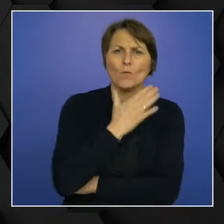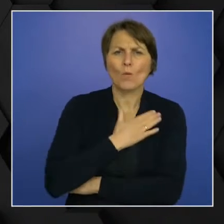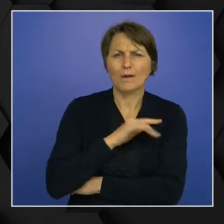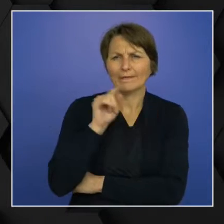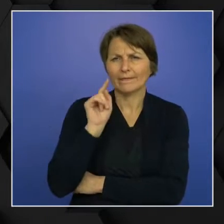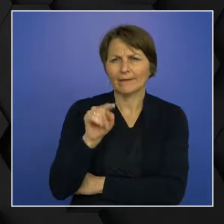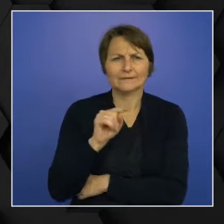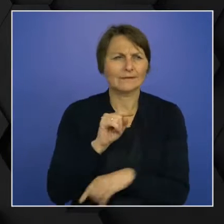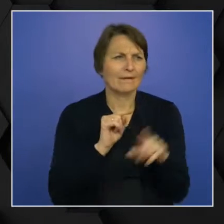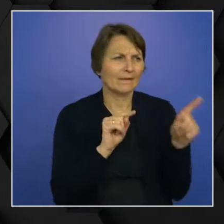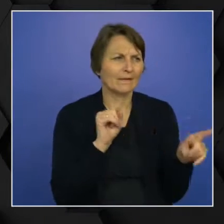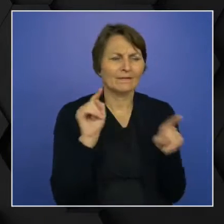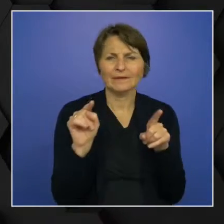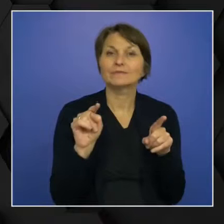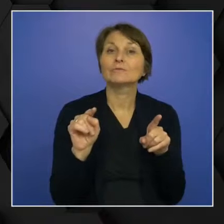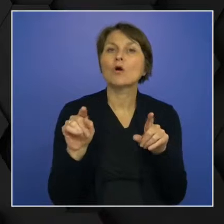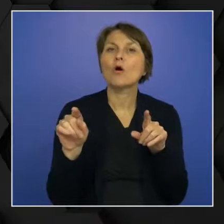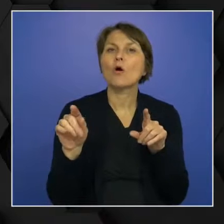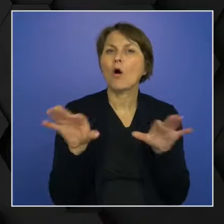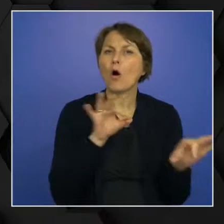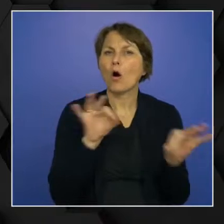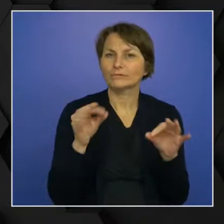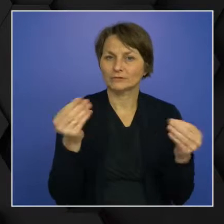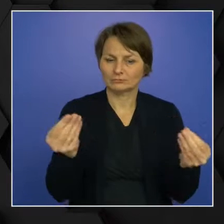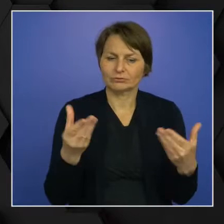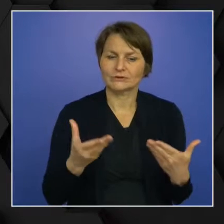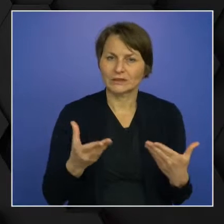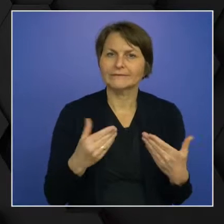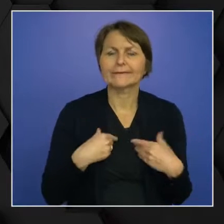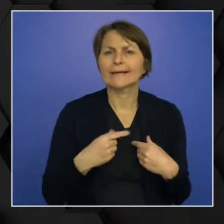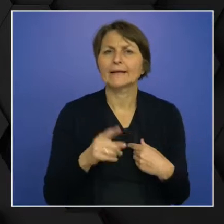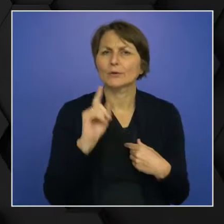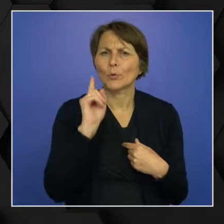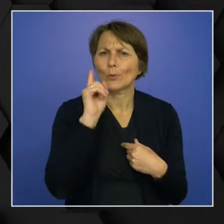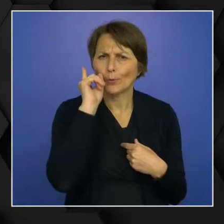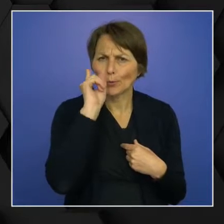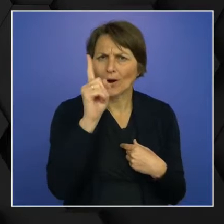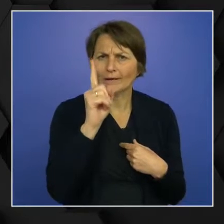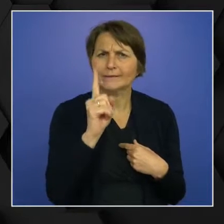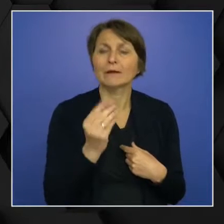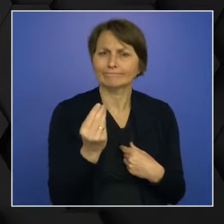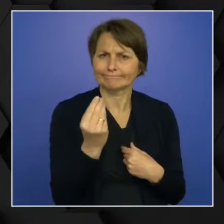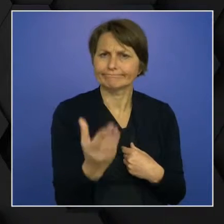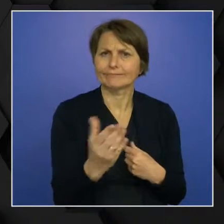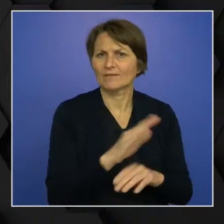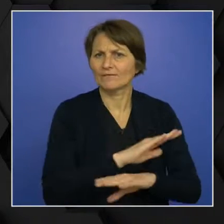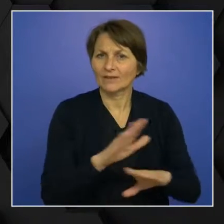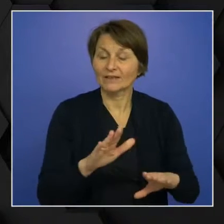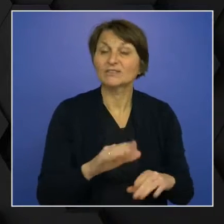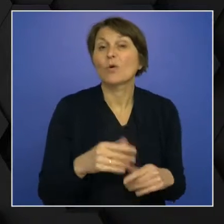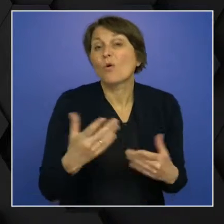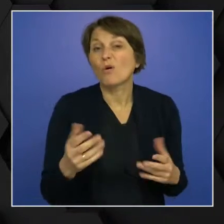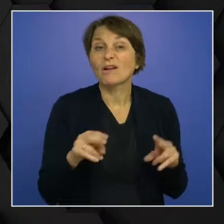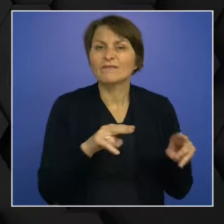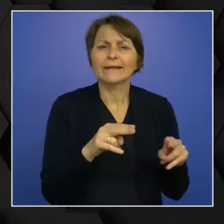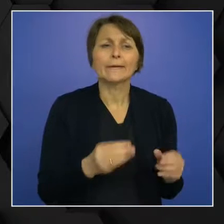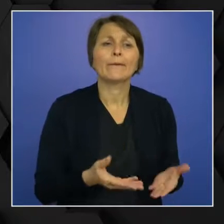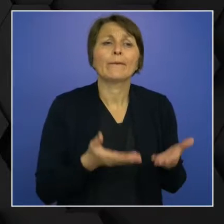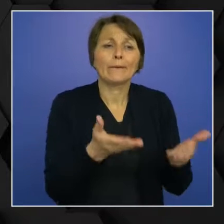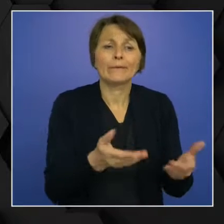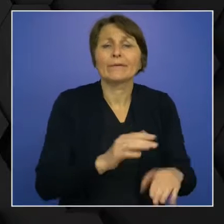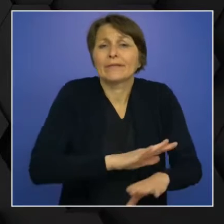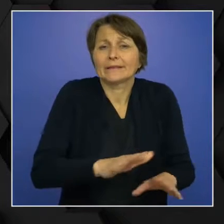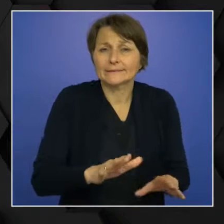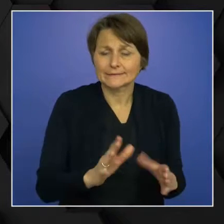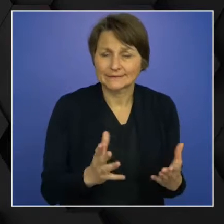you need to give them options, not just one visual representation of the video that they're watching or the event that they're